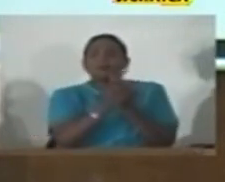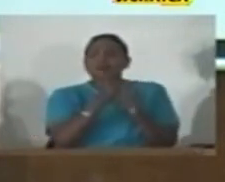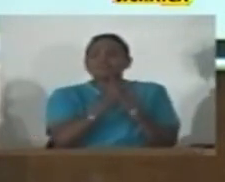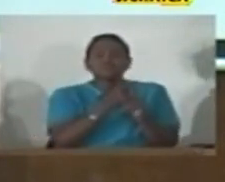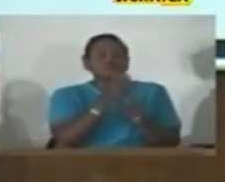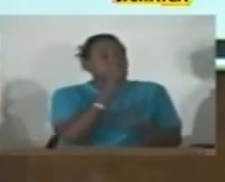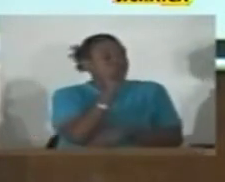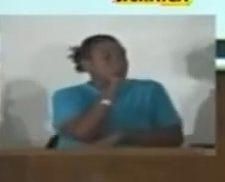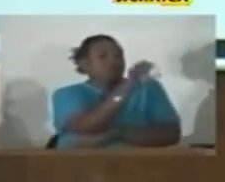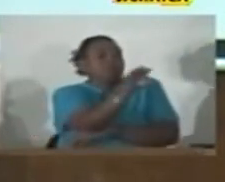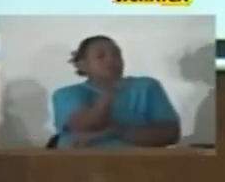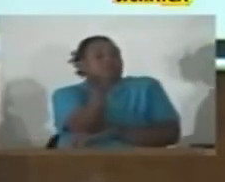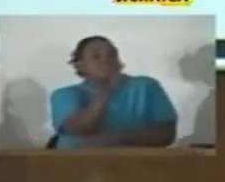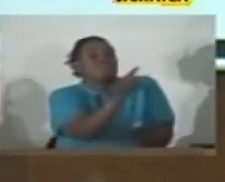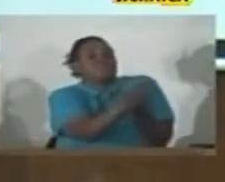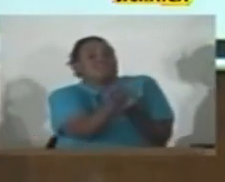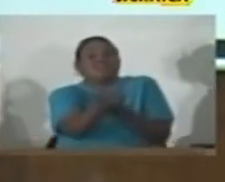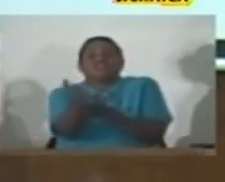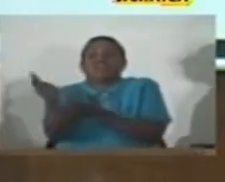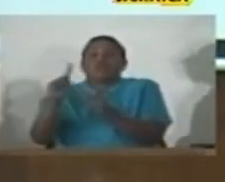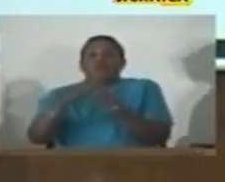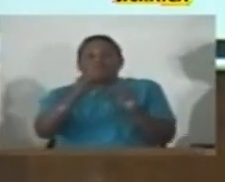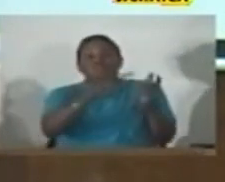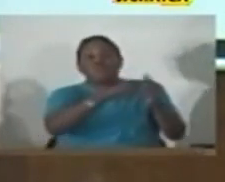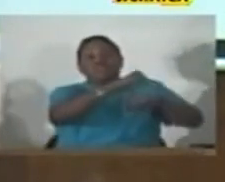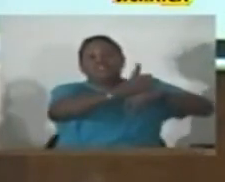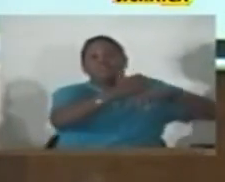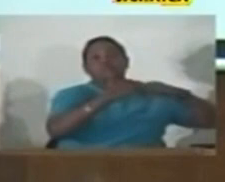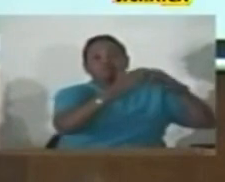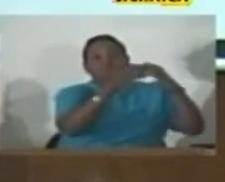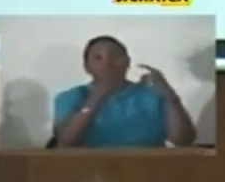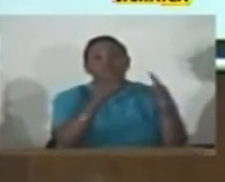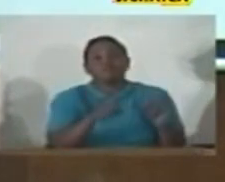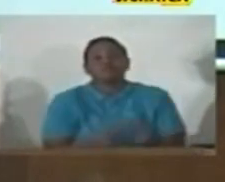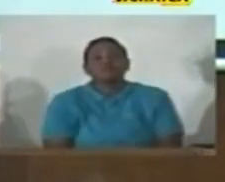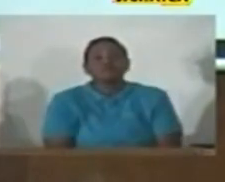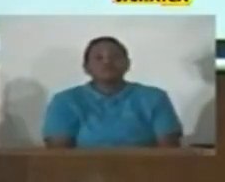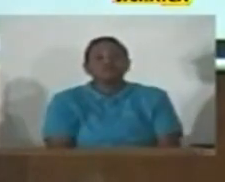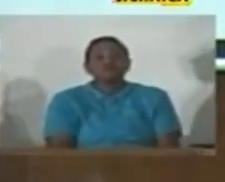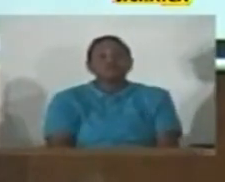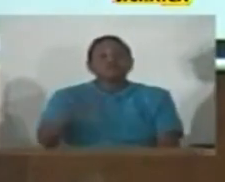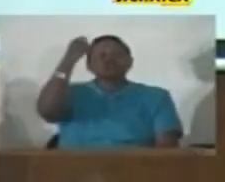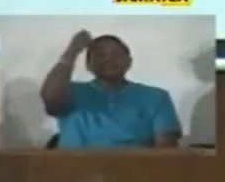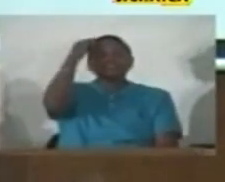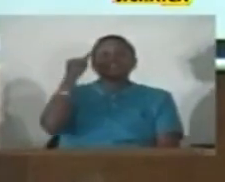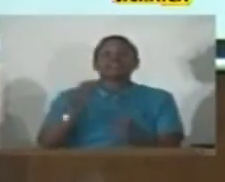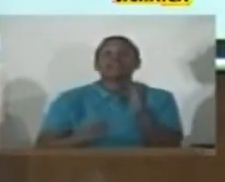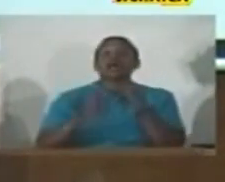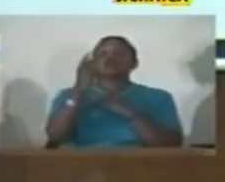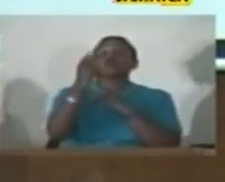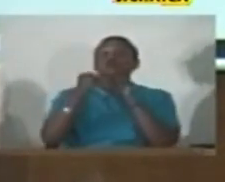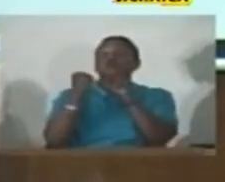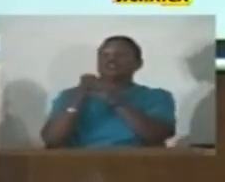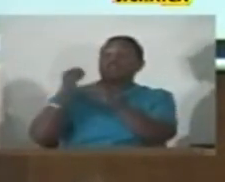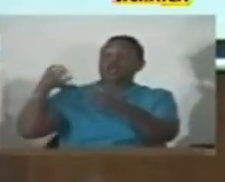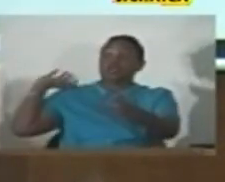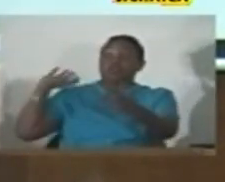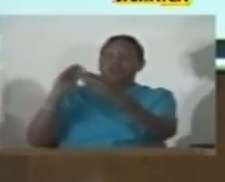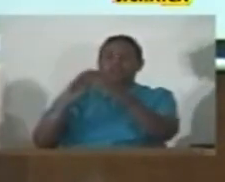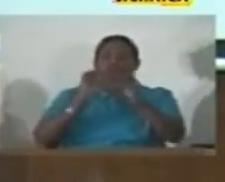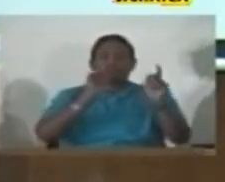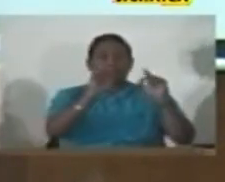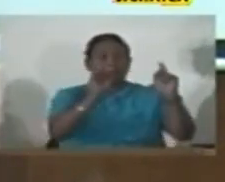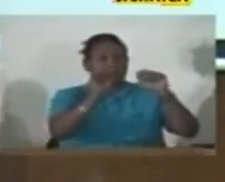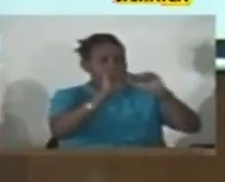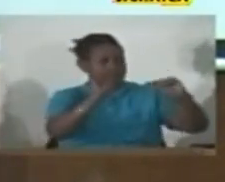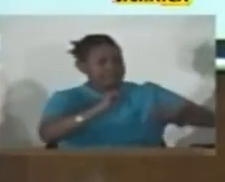failures when they were first implemented. However, with the last 2 years, there has been a management system put